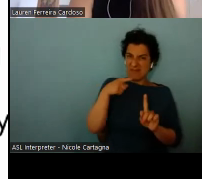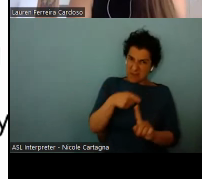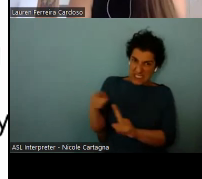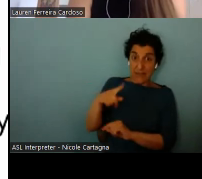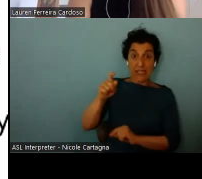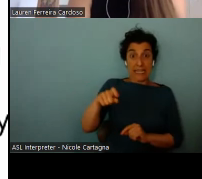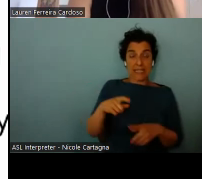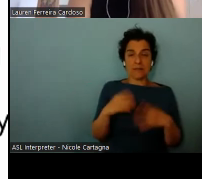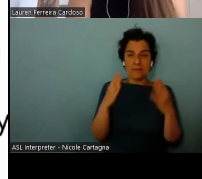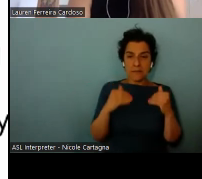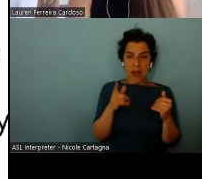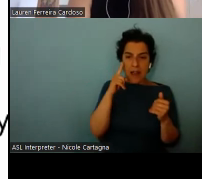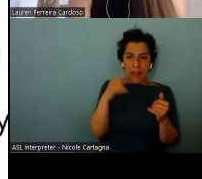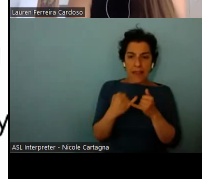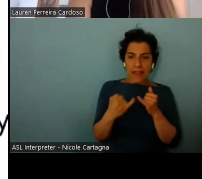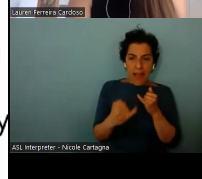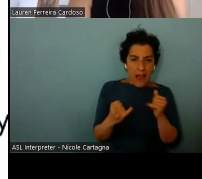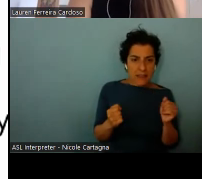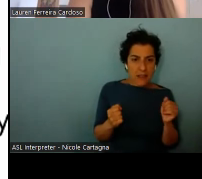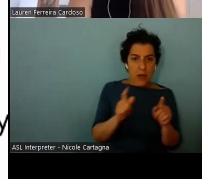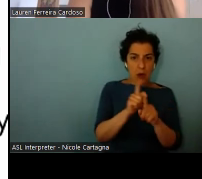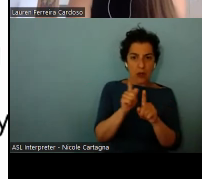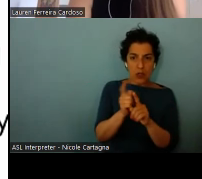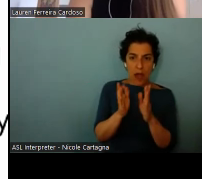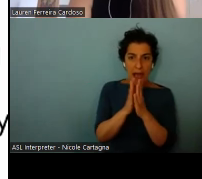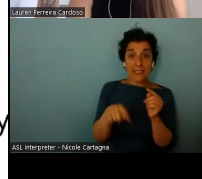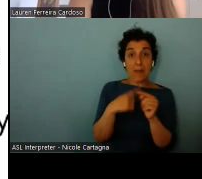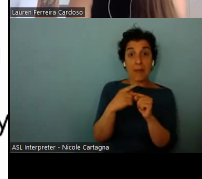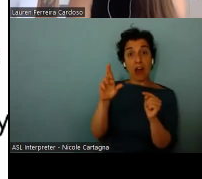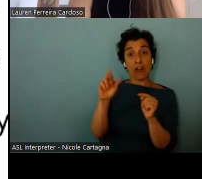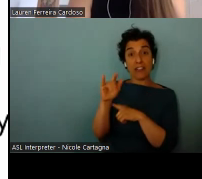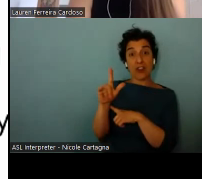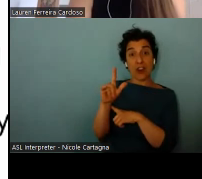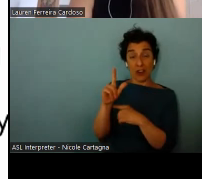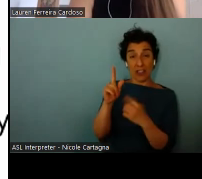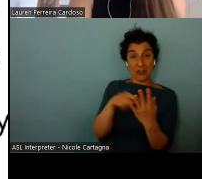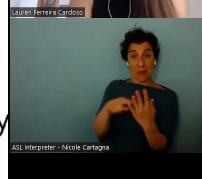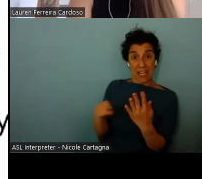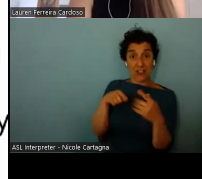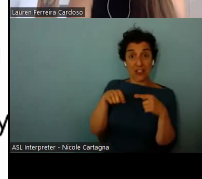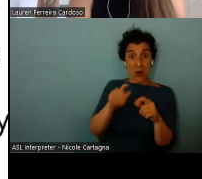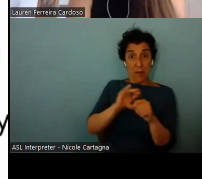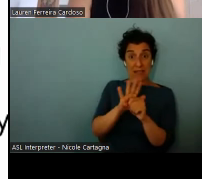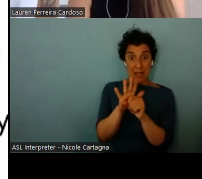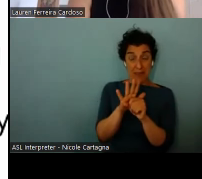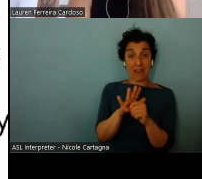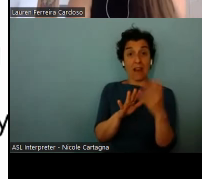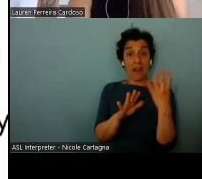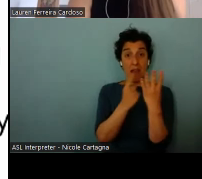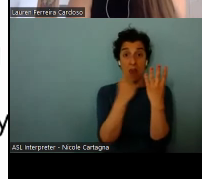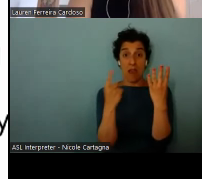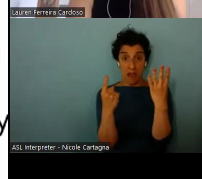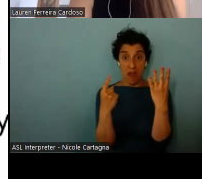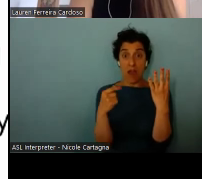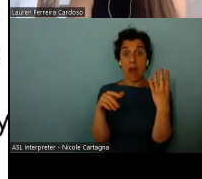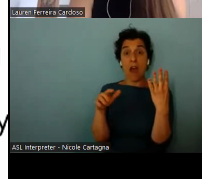is that, we asked about racial discrimination during the pandemic and found that 1 in 4 Asian, multiracial, and